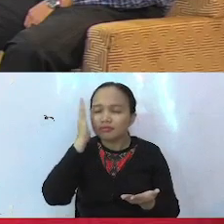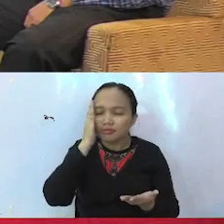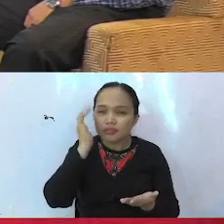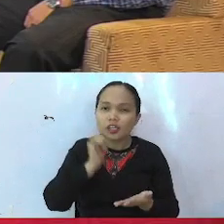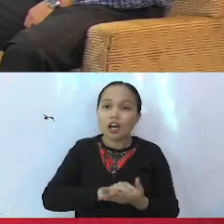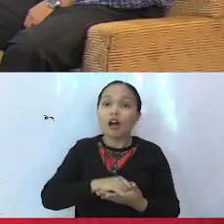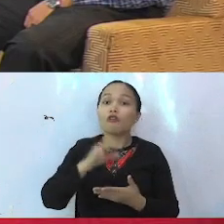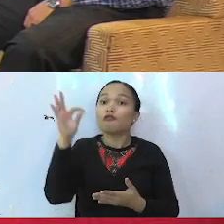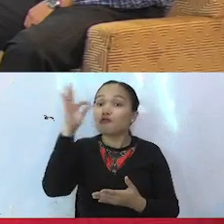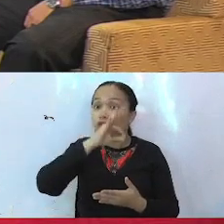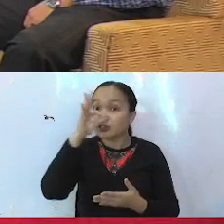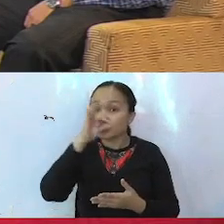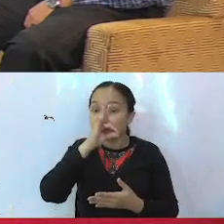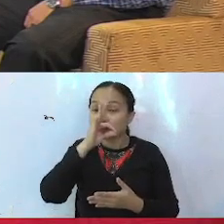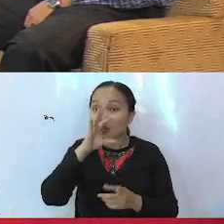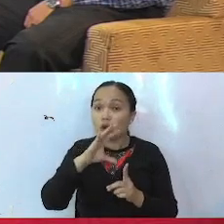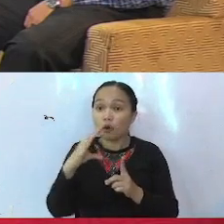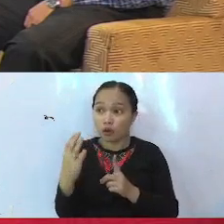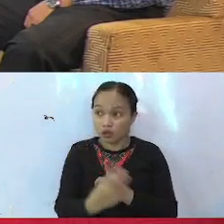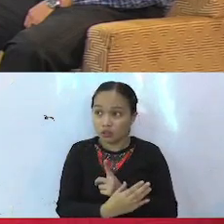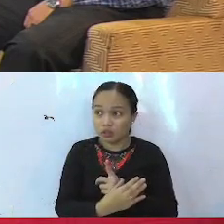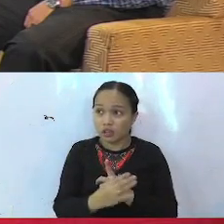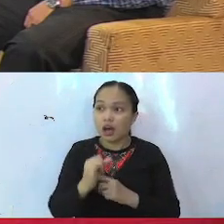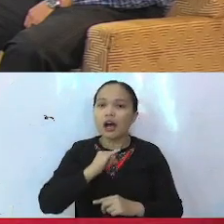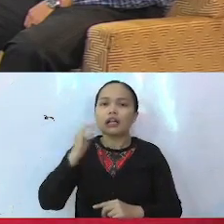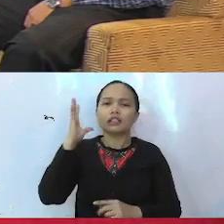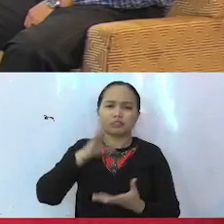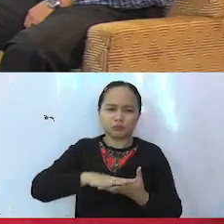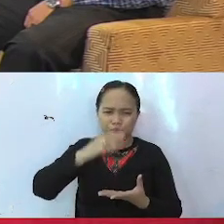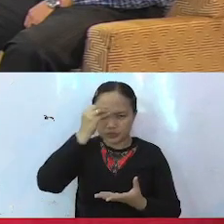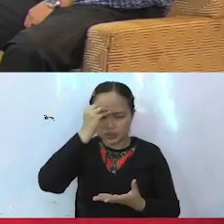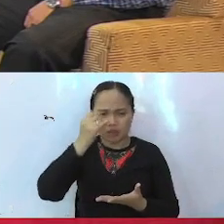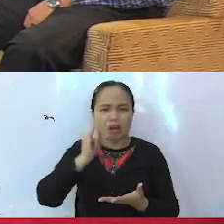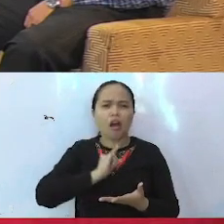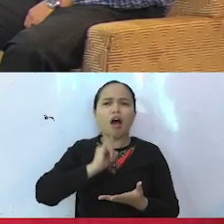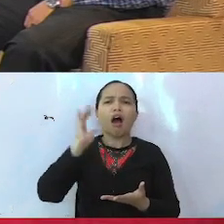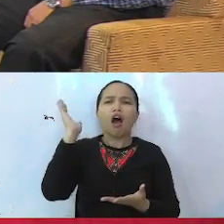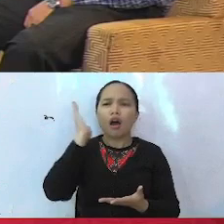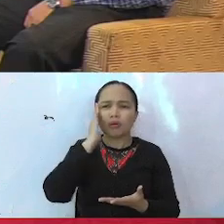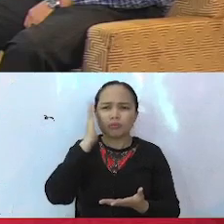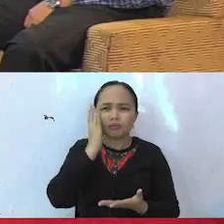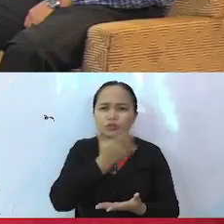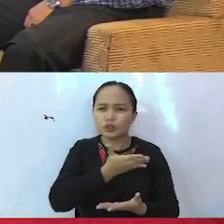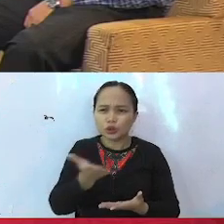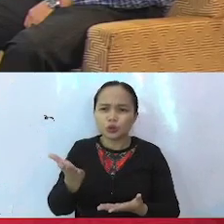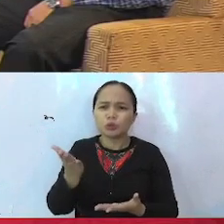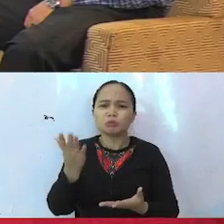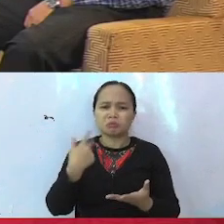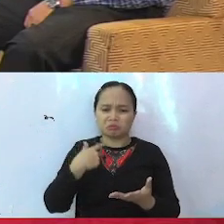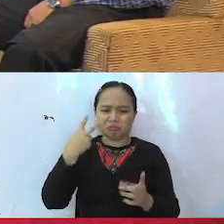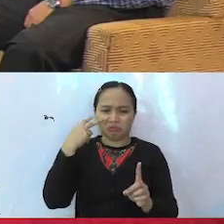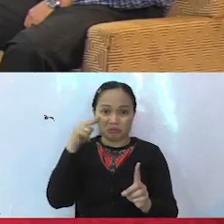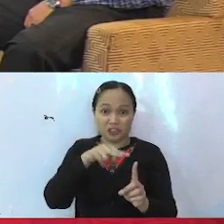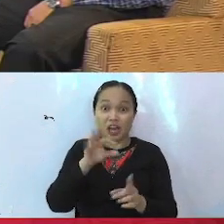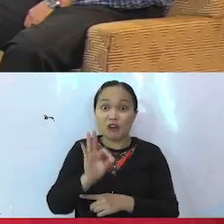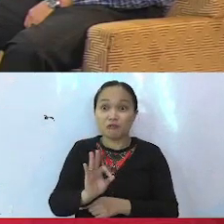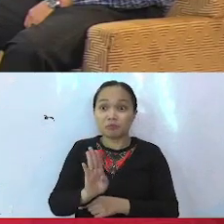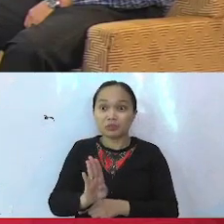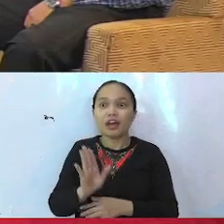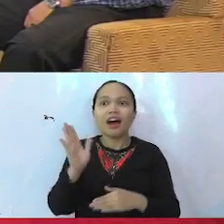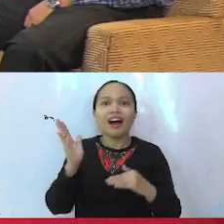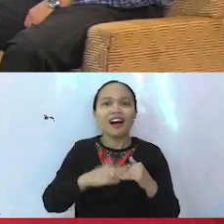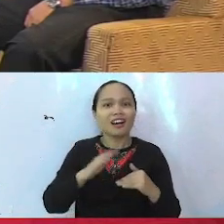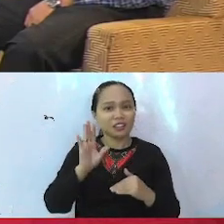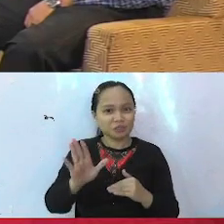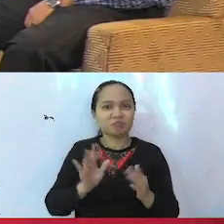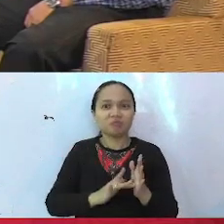Philippine culture. I'm learning it. Amen. And young people, I know you look at social media more than you look at your Bible. Oh, that's